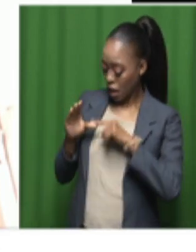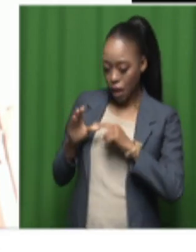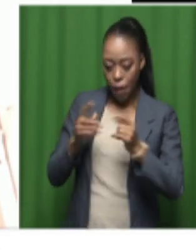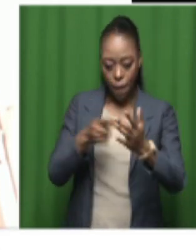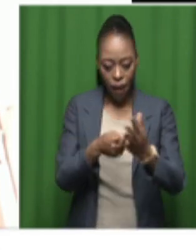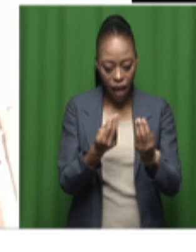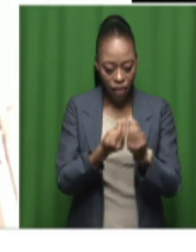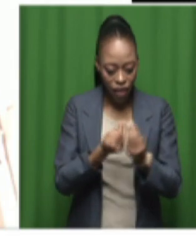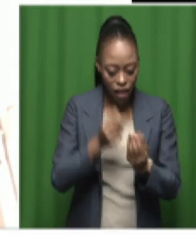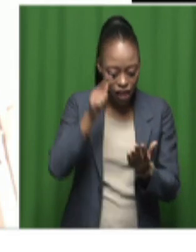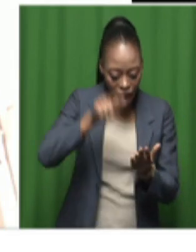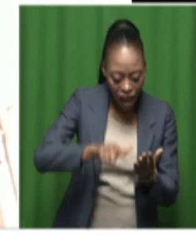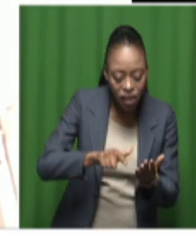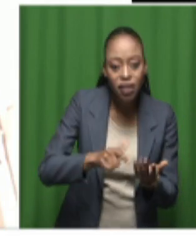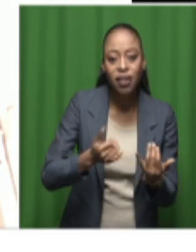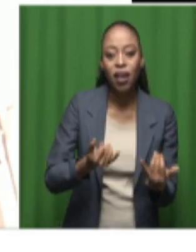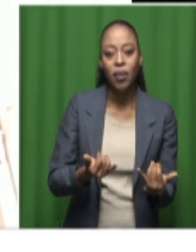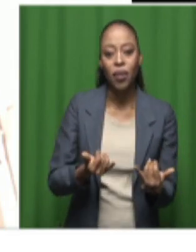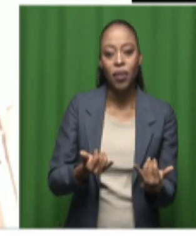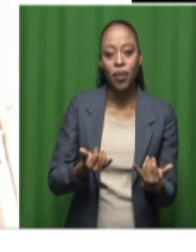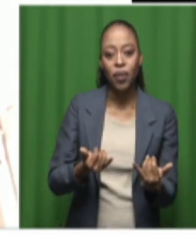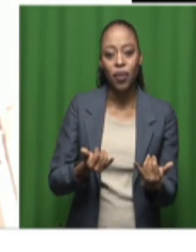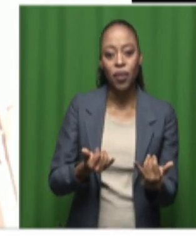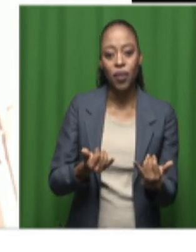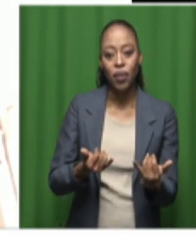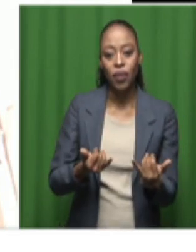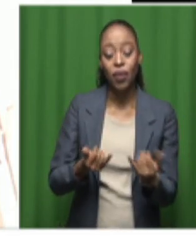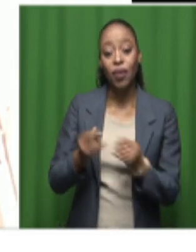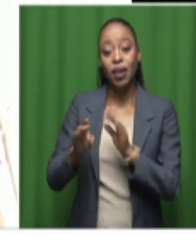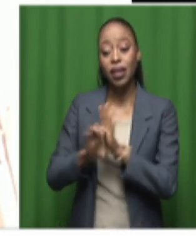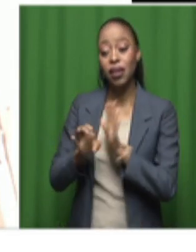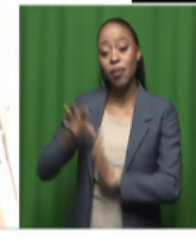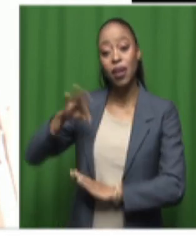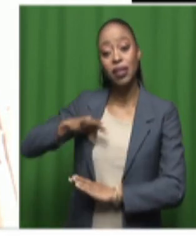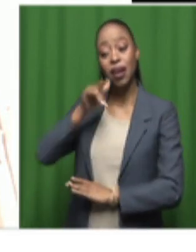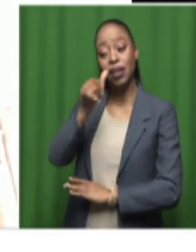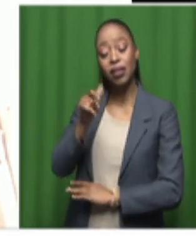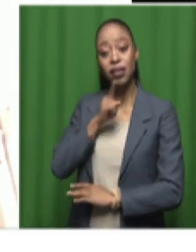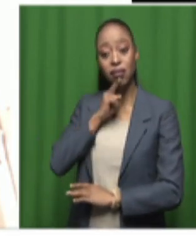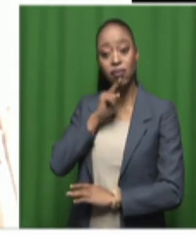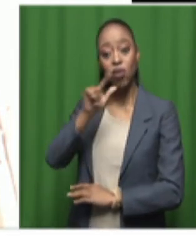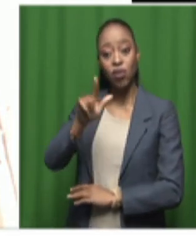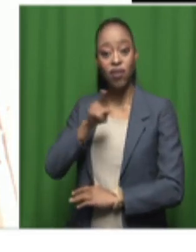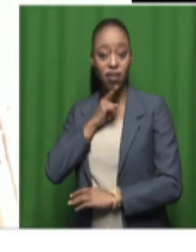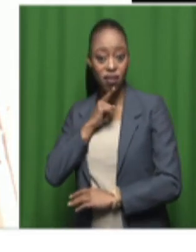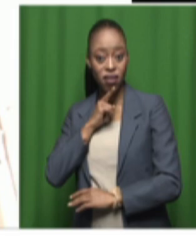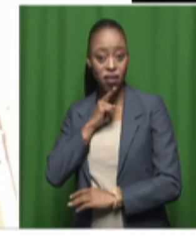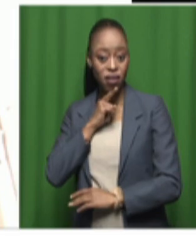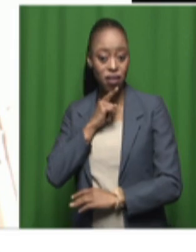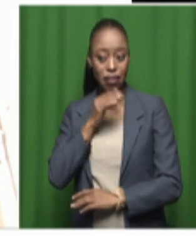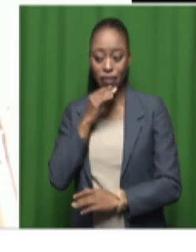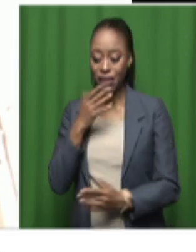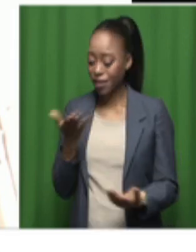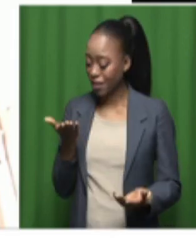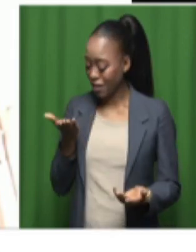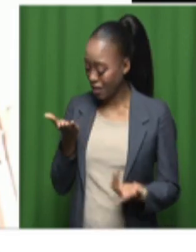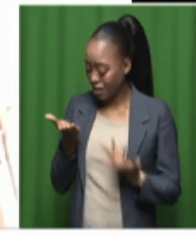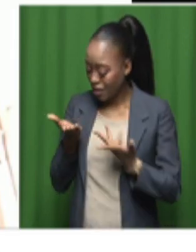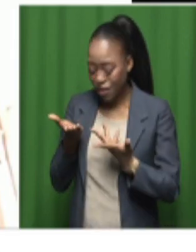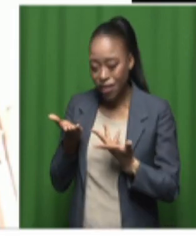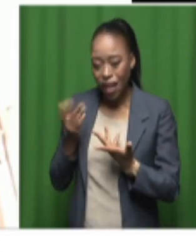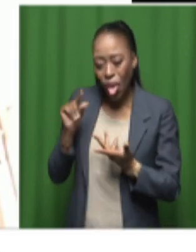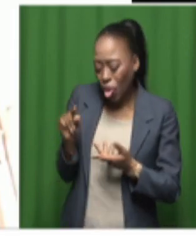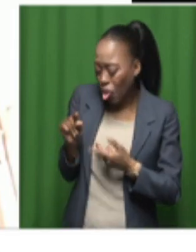mean, the numbers. So if I earn 6,000 or 7,000, it doesn't really mean